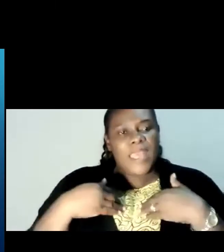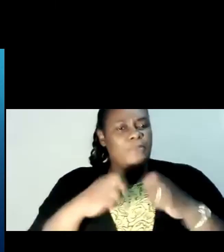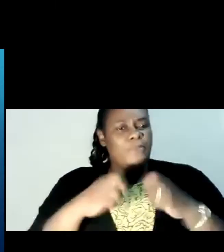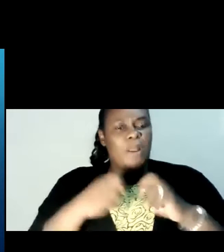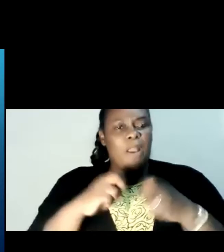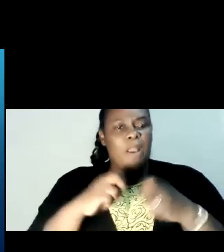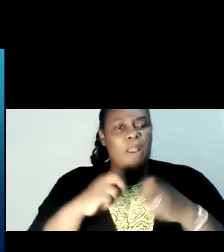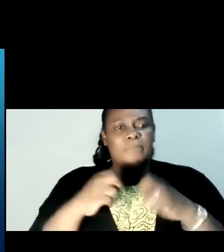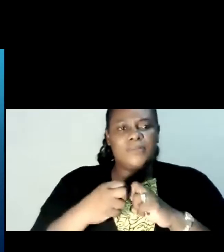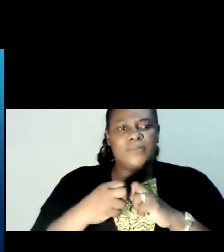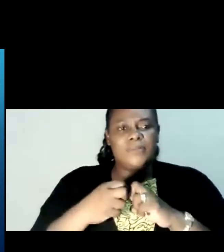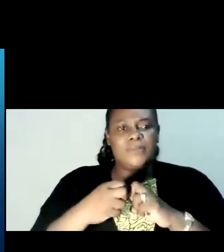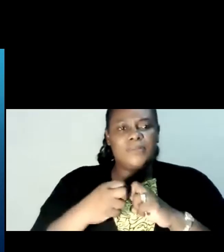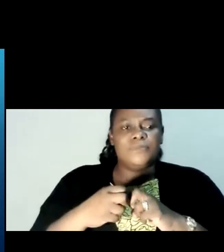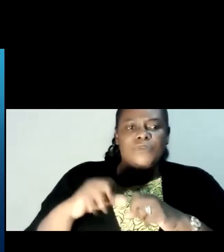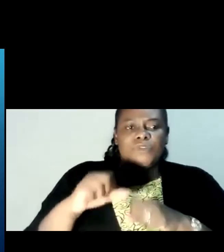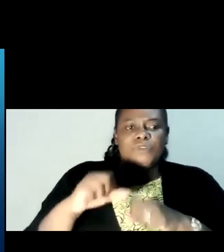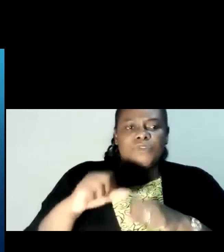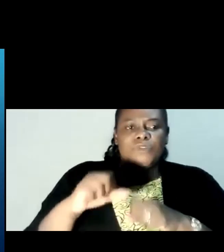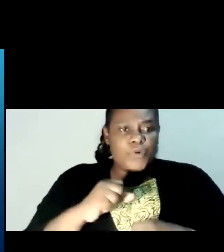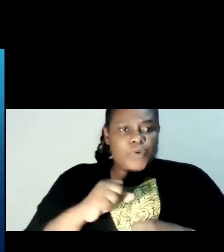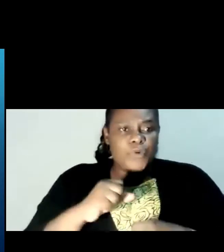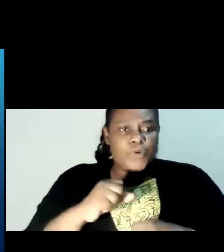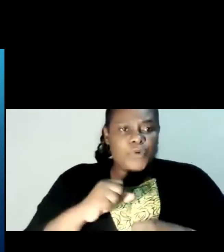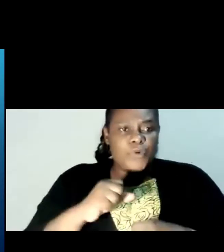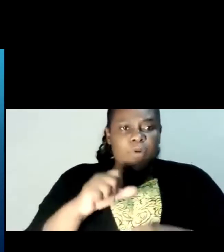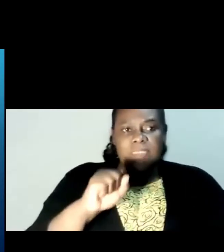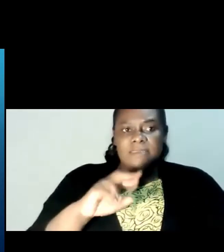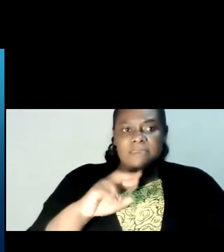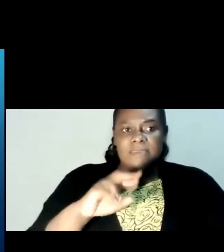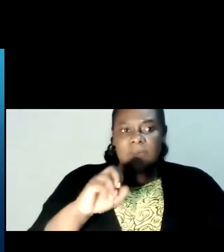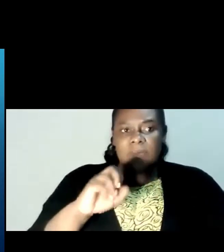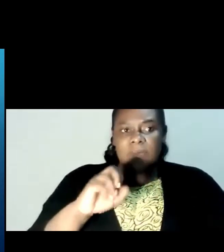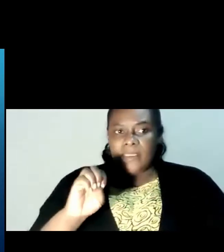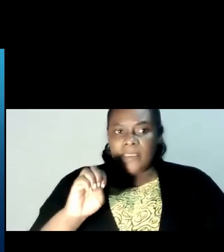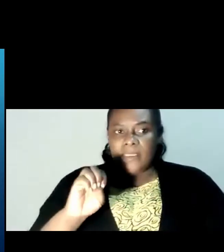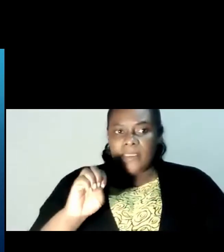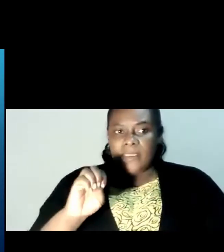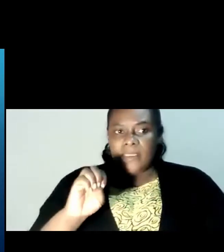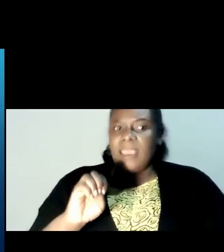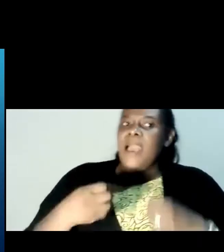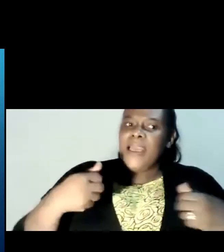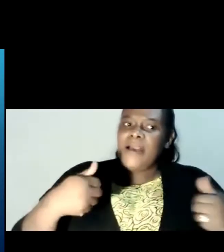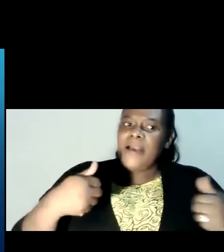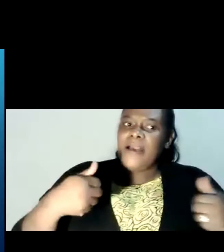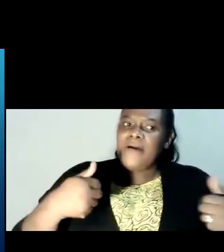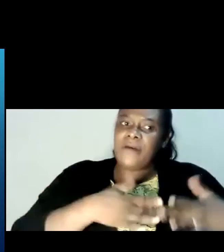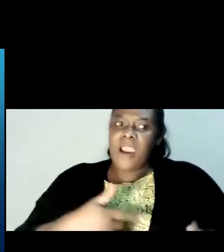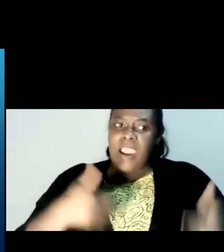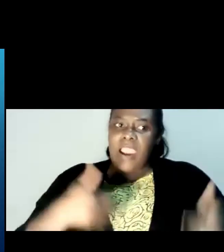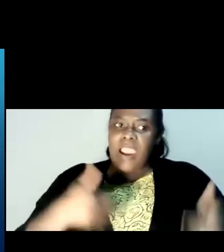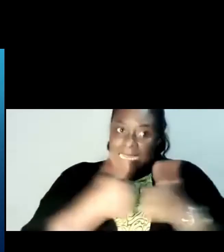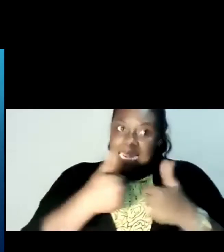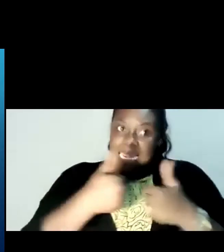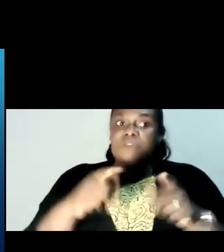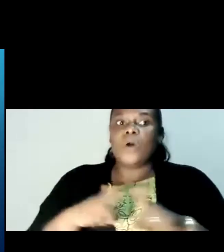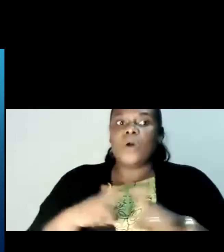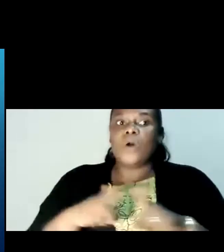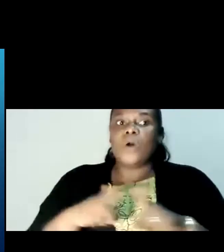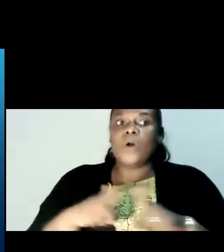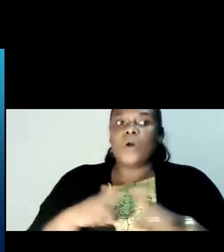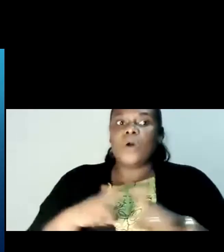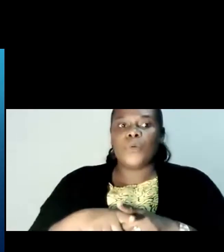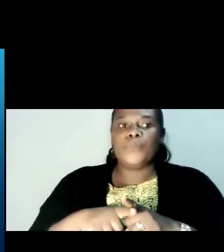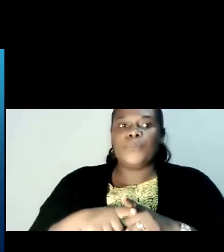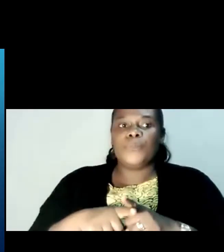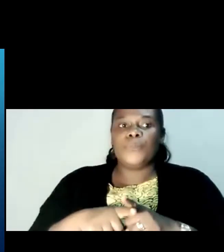strokes and heart attacks in the future. So you want to get a lot of vegetables in your